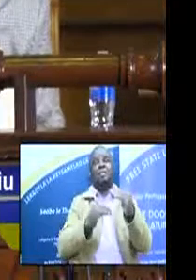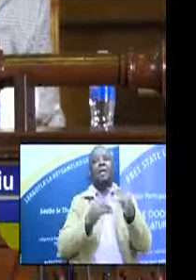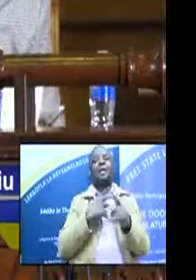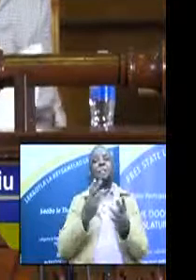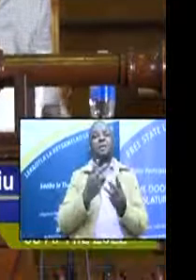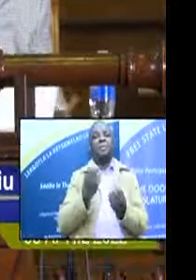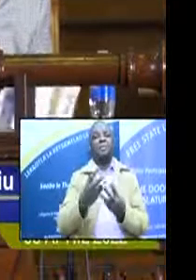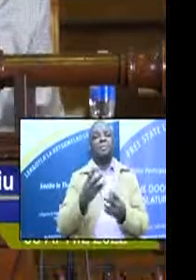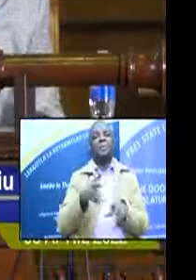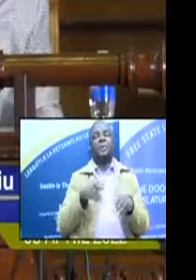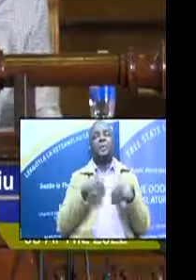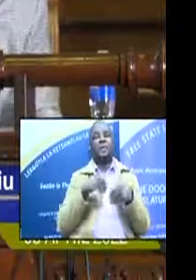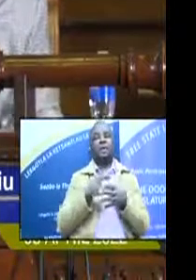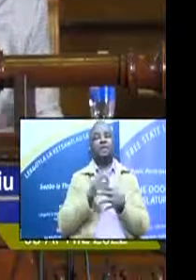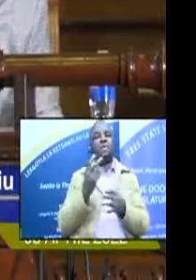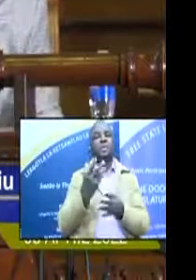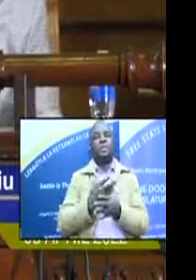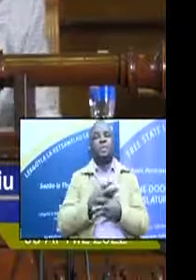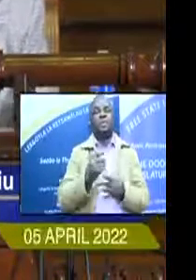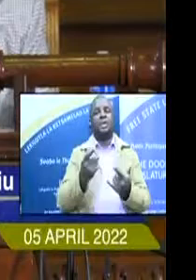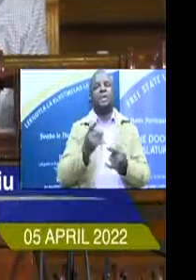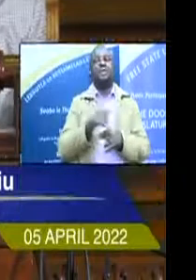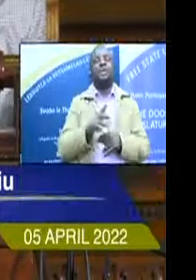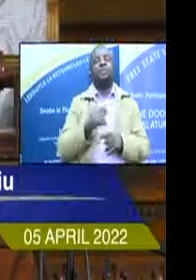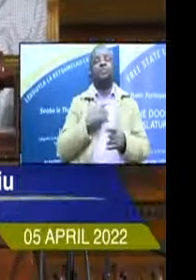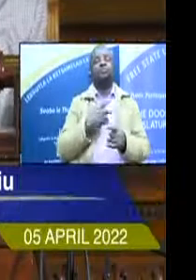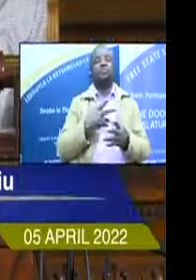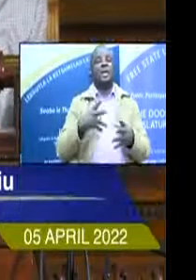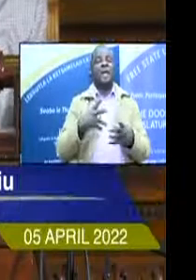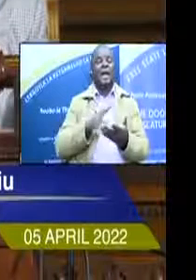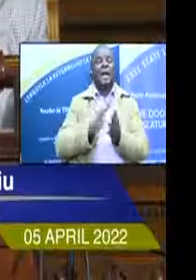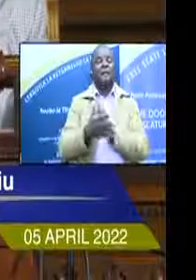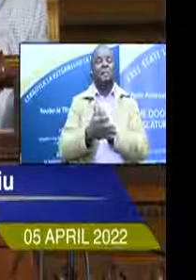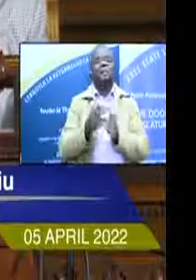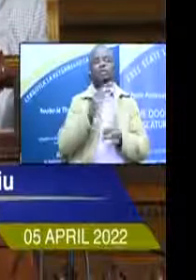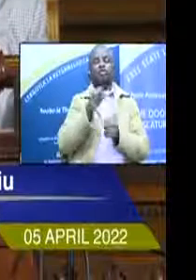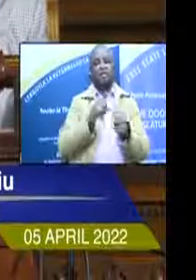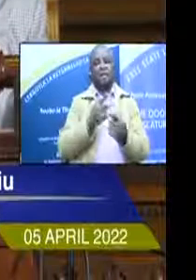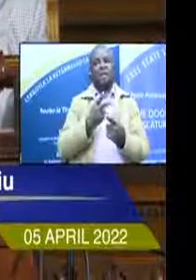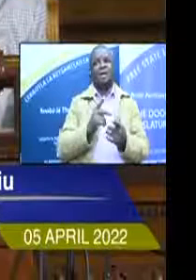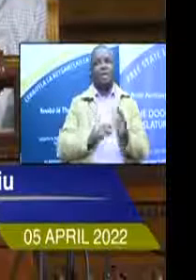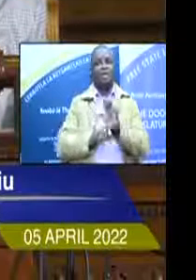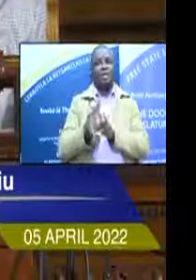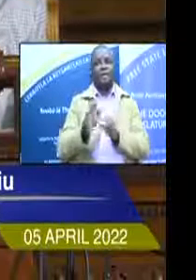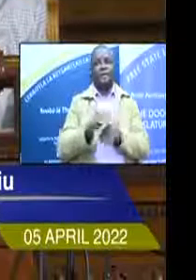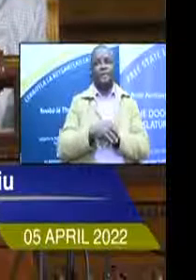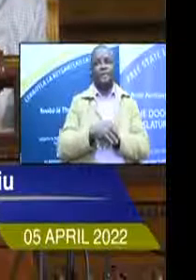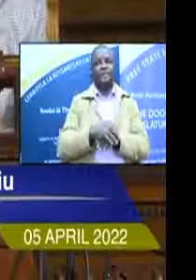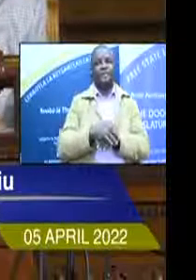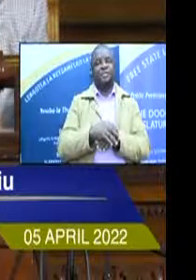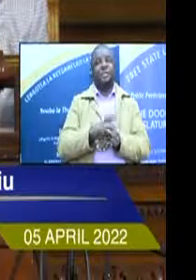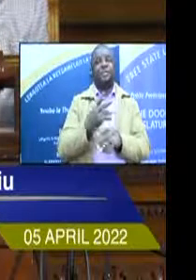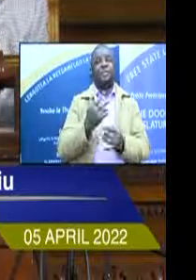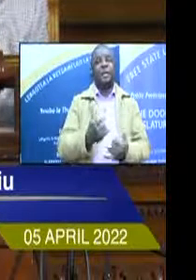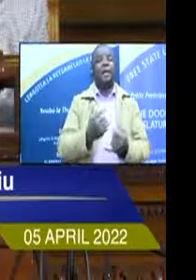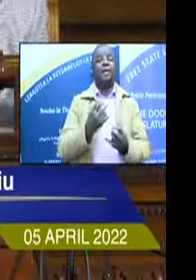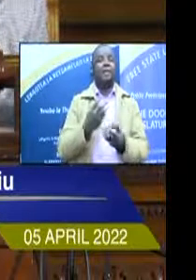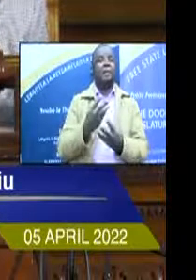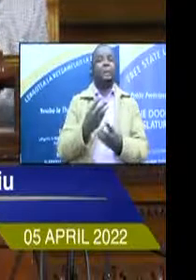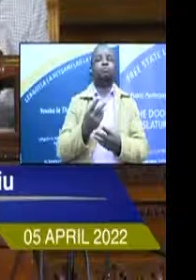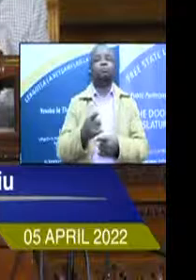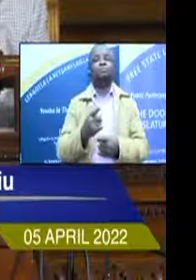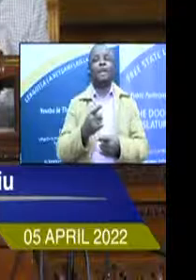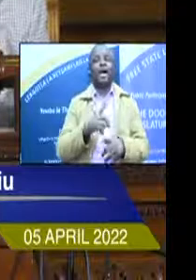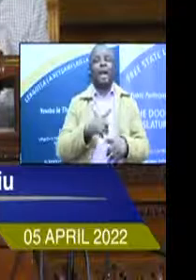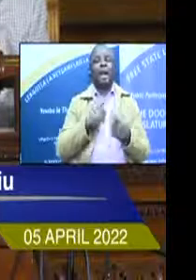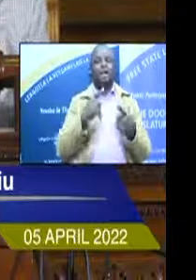and poverty that bedevils the socio-economic development. The health sector in general has been hard hit because most